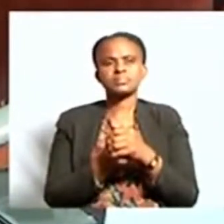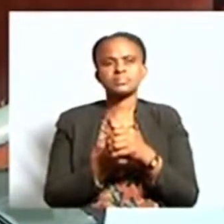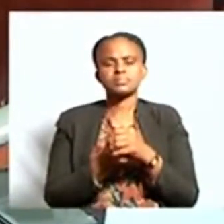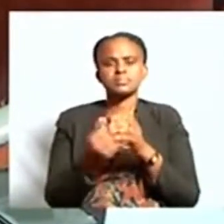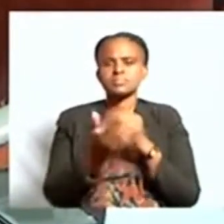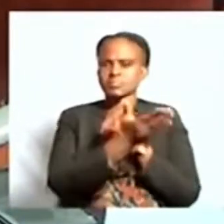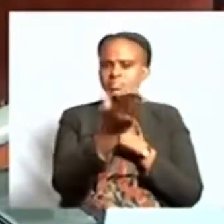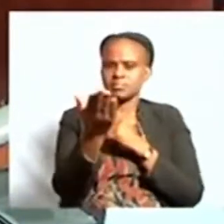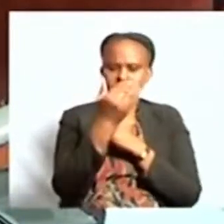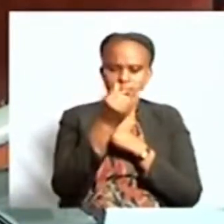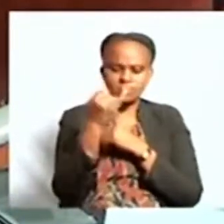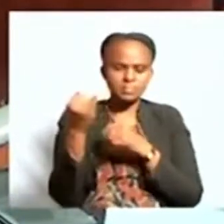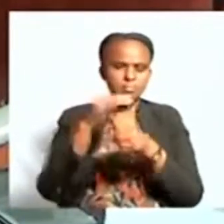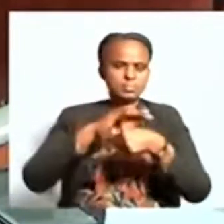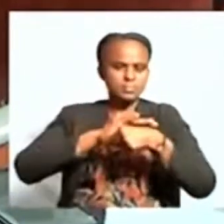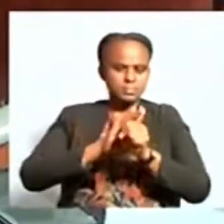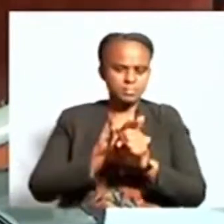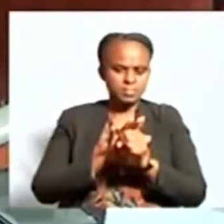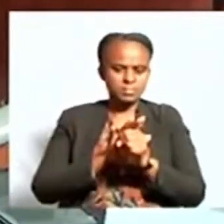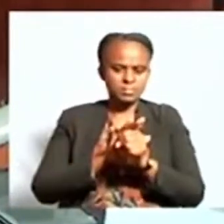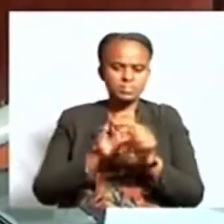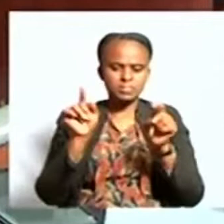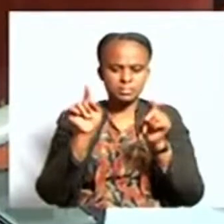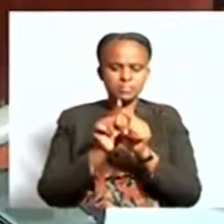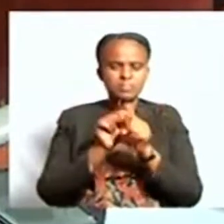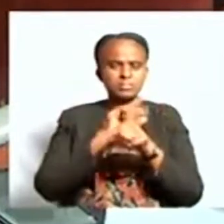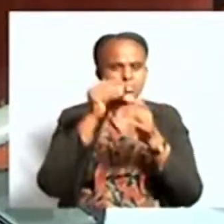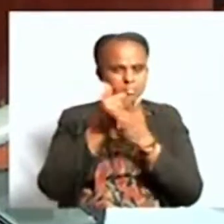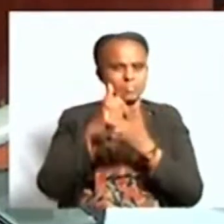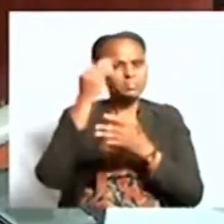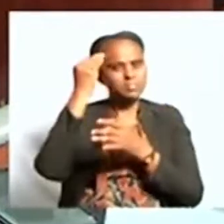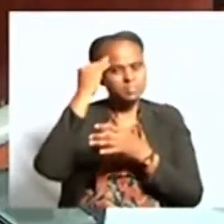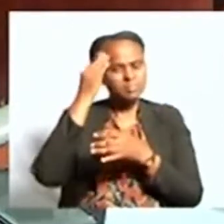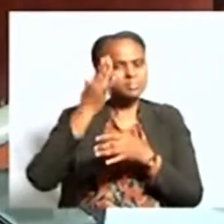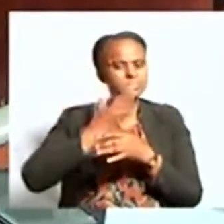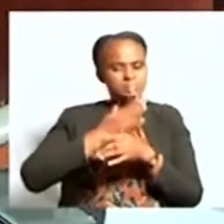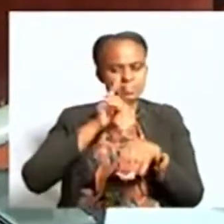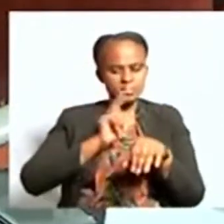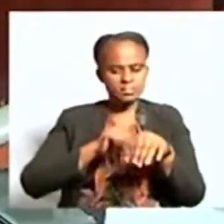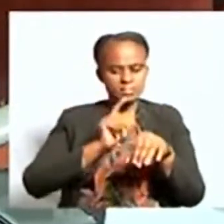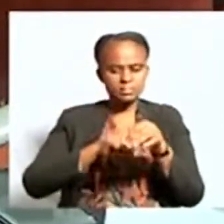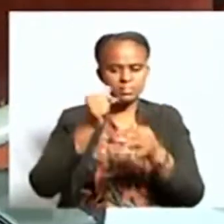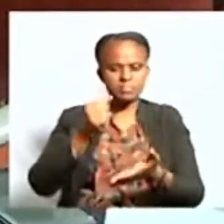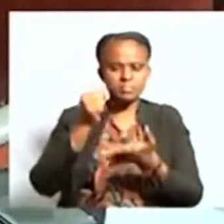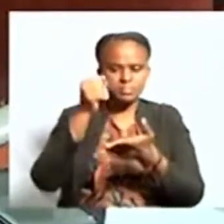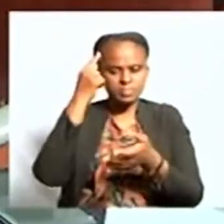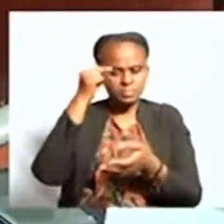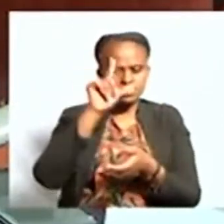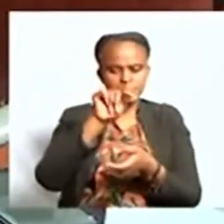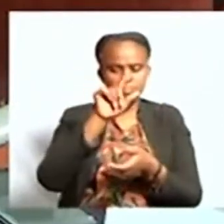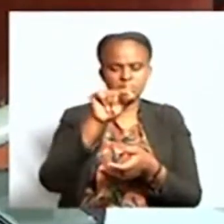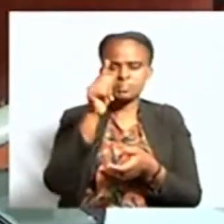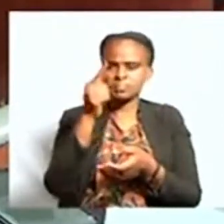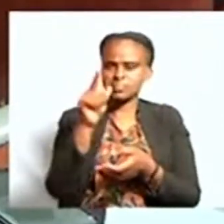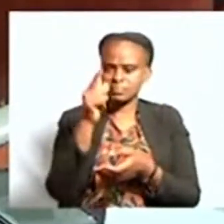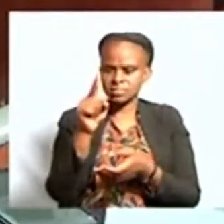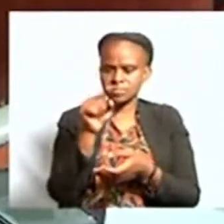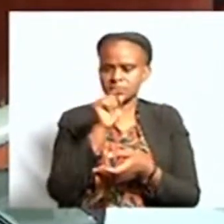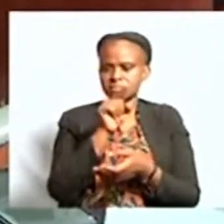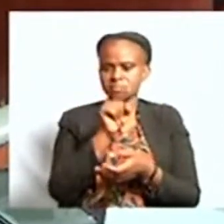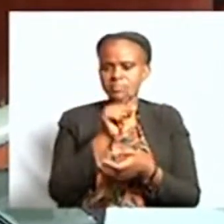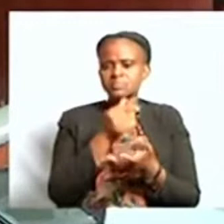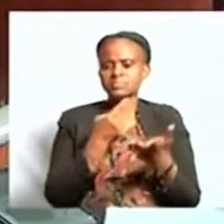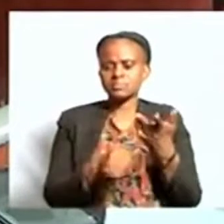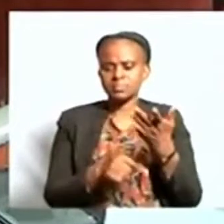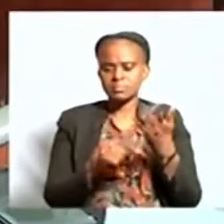the issue of COVID was taken account of when the budget for 2021 was